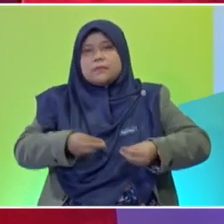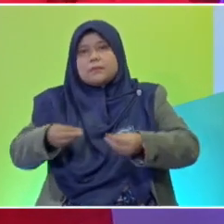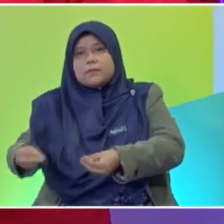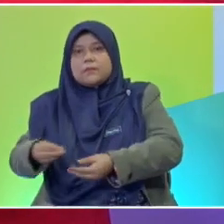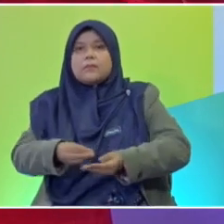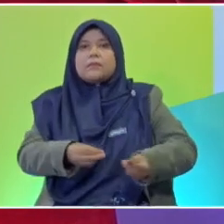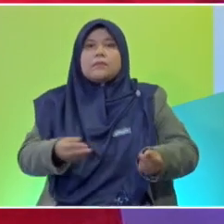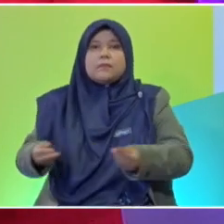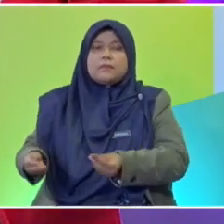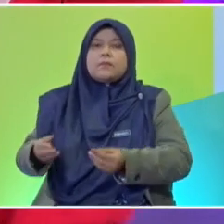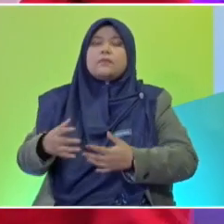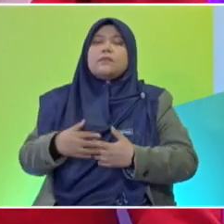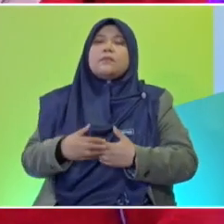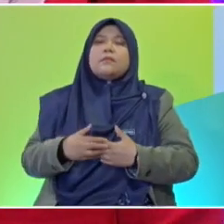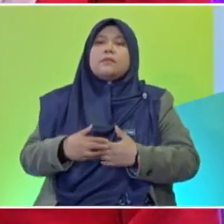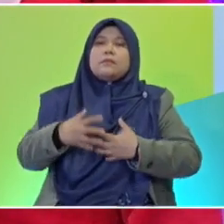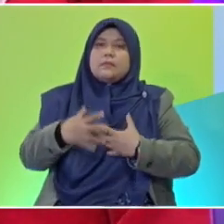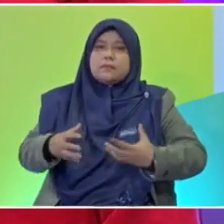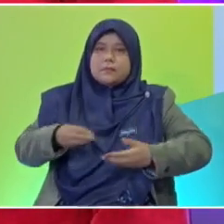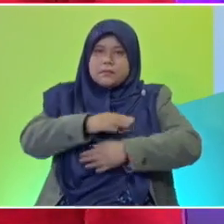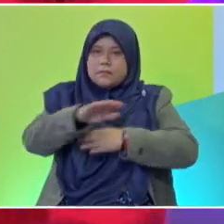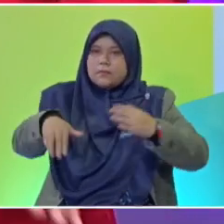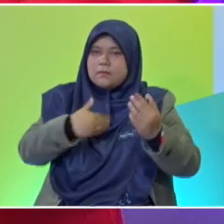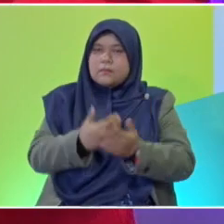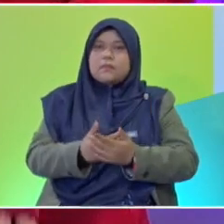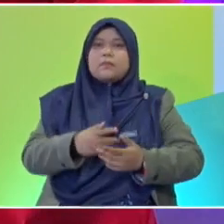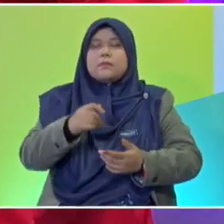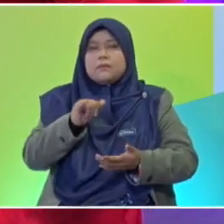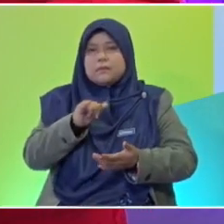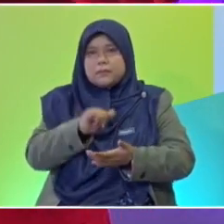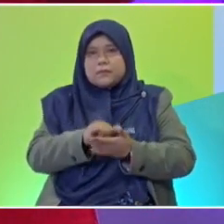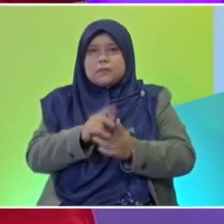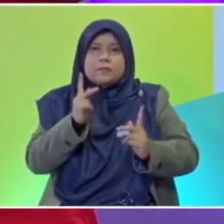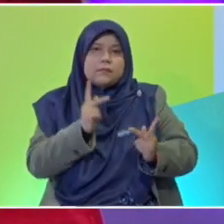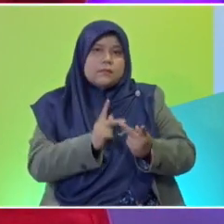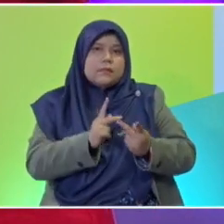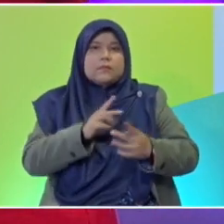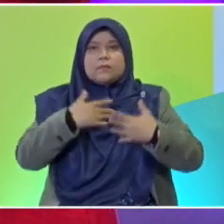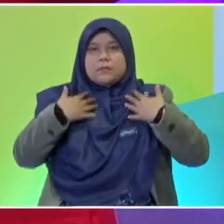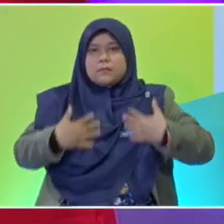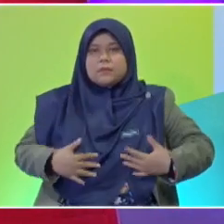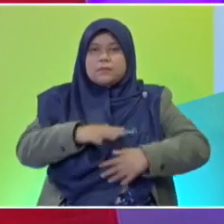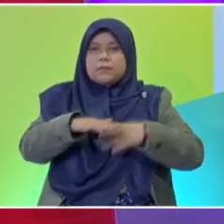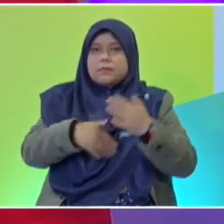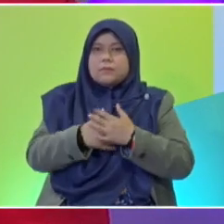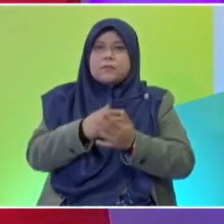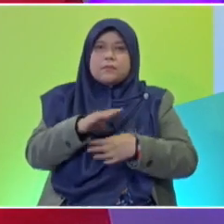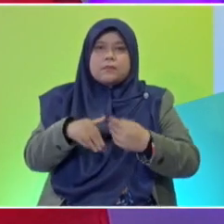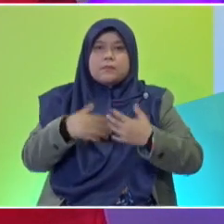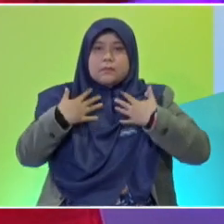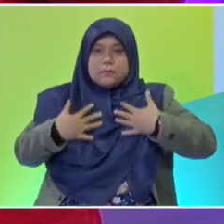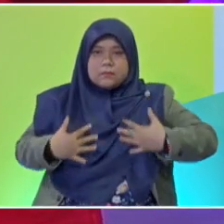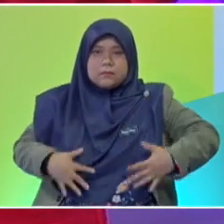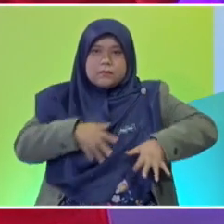oxygen that we need to all parts of our body. To our toes, to our fingers, our earlobes,